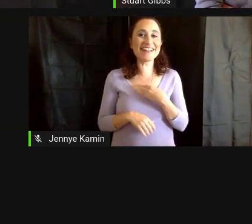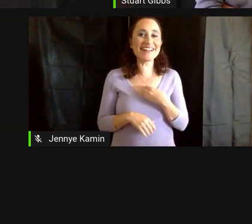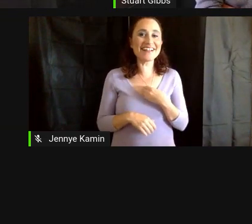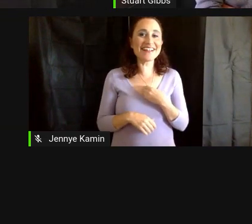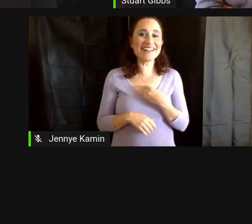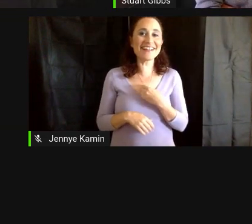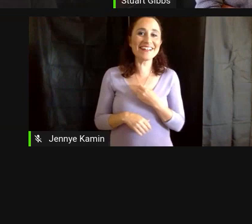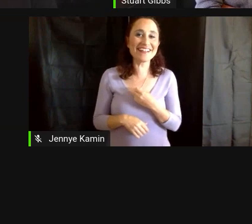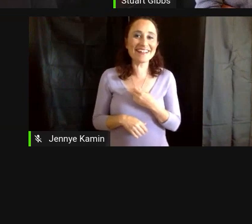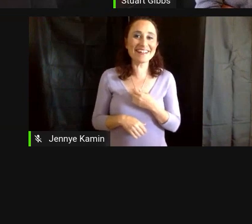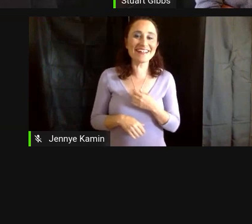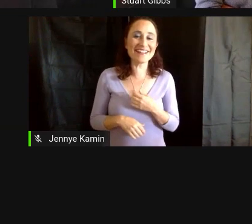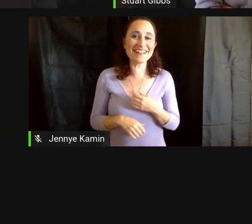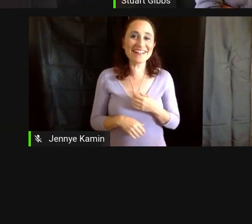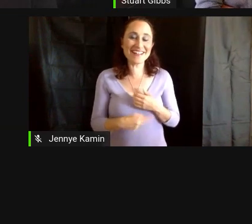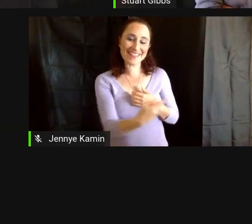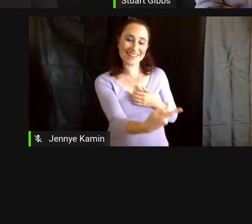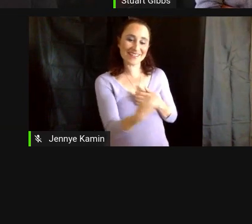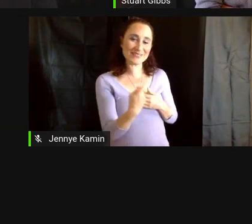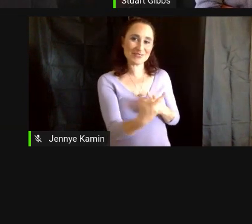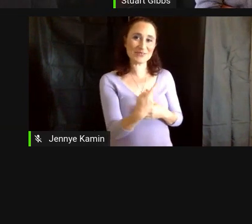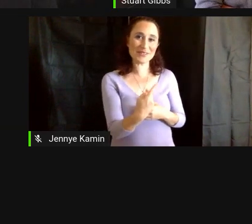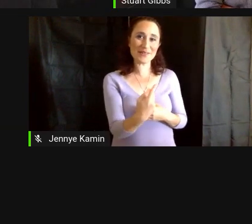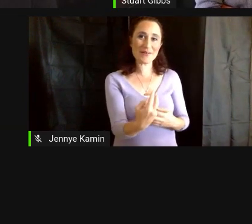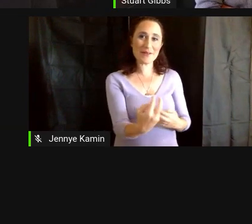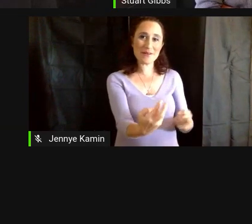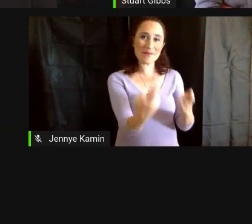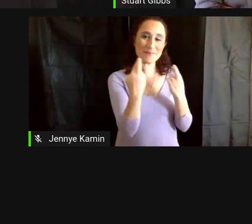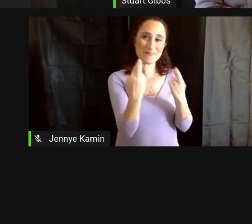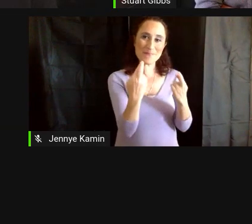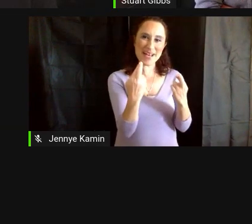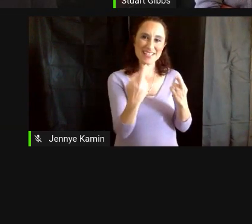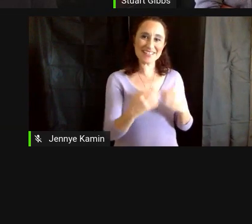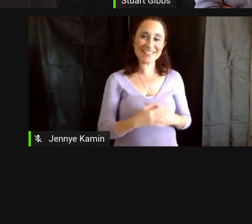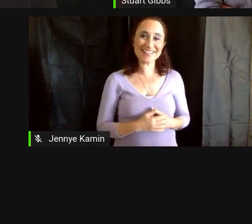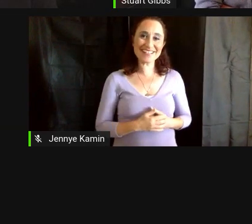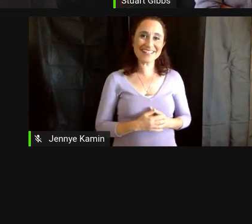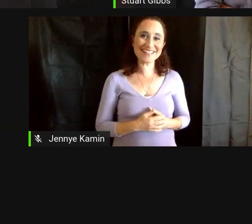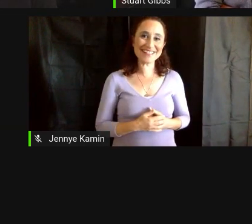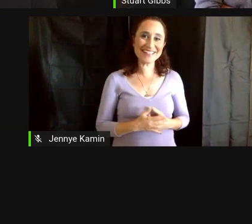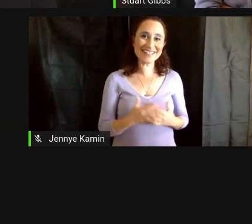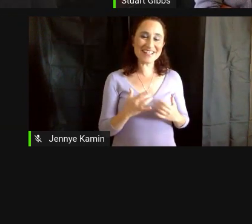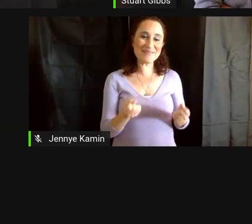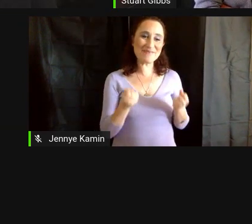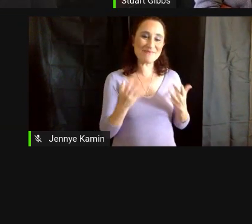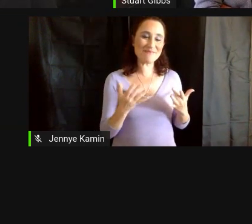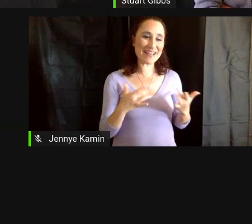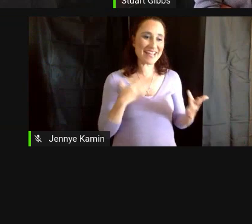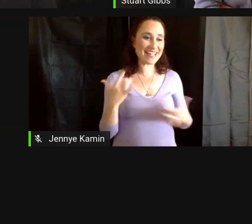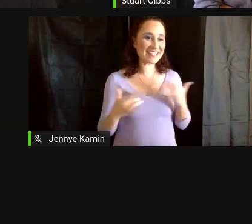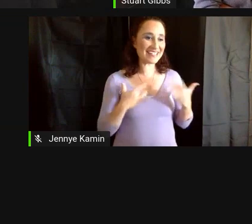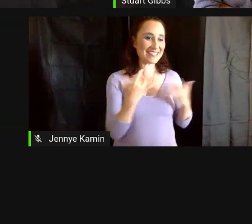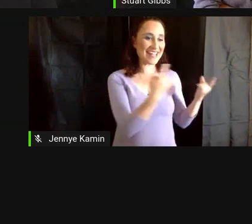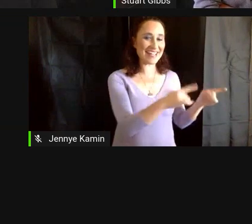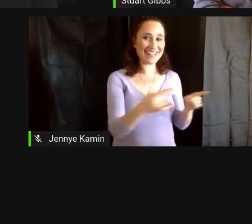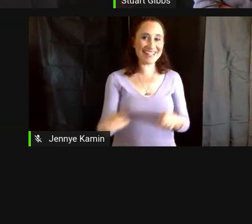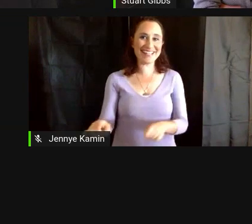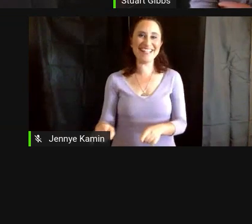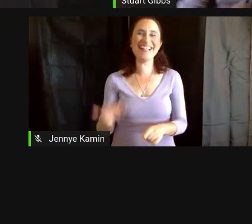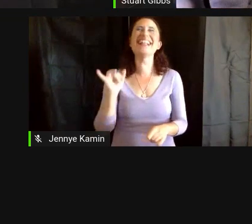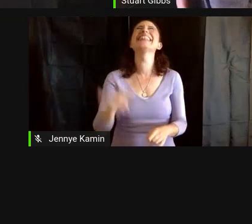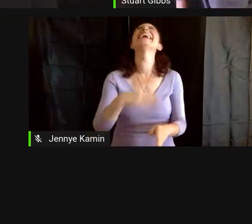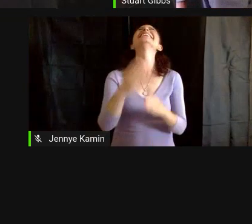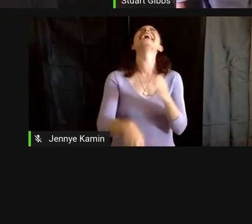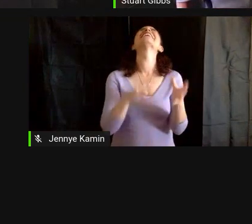them are the best of friends, and they have all kinds of adventures together, and that's the end of the